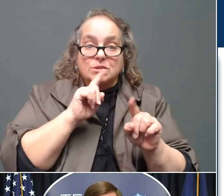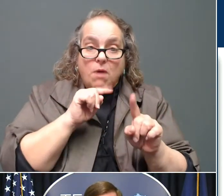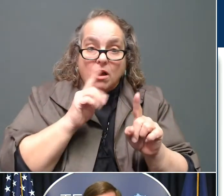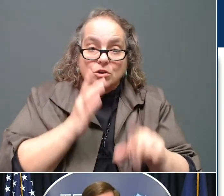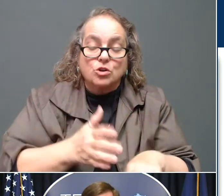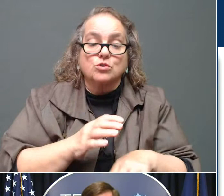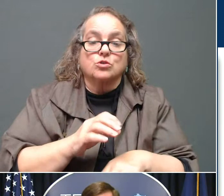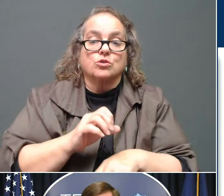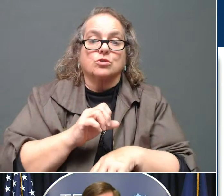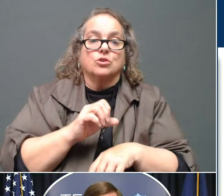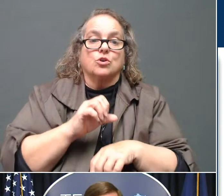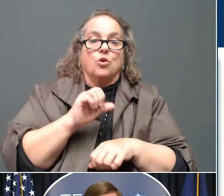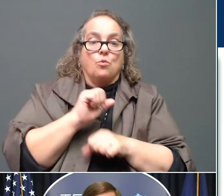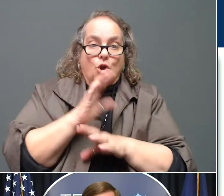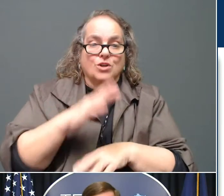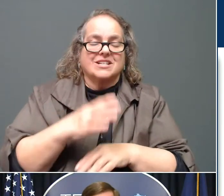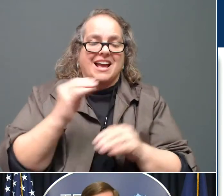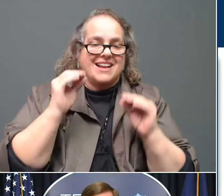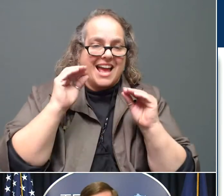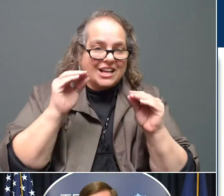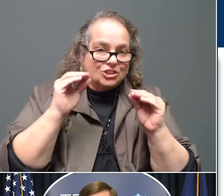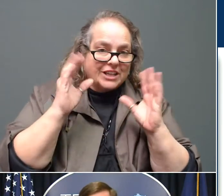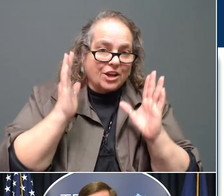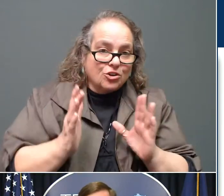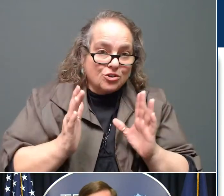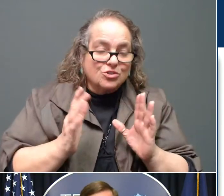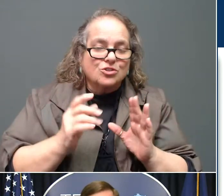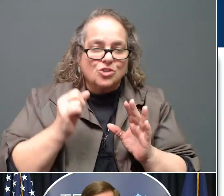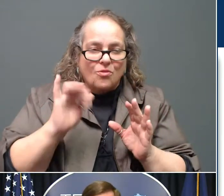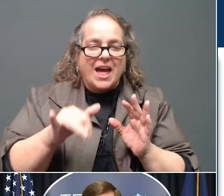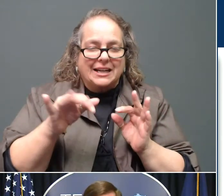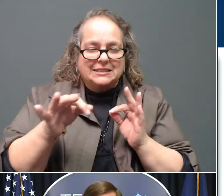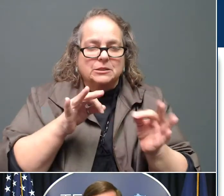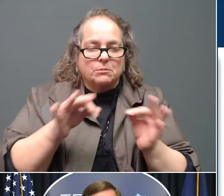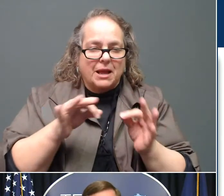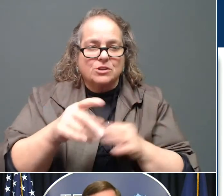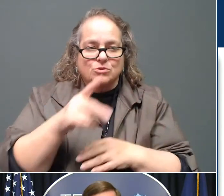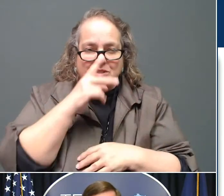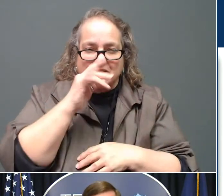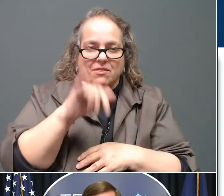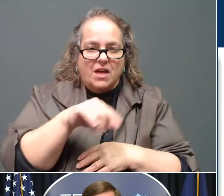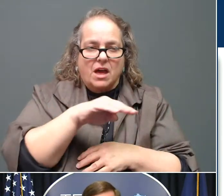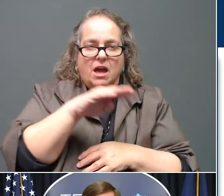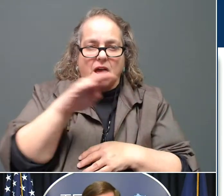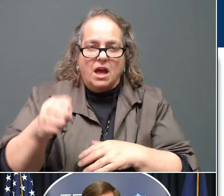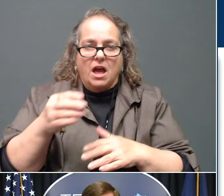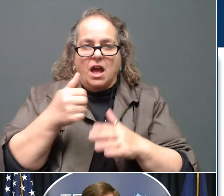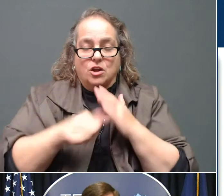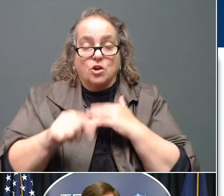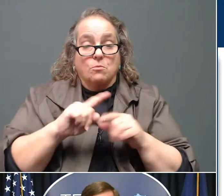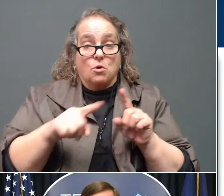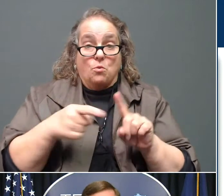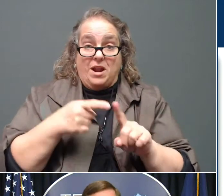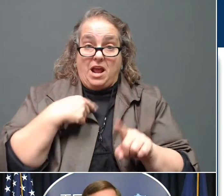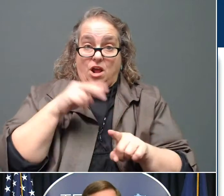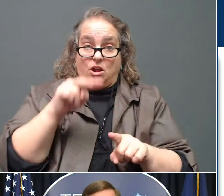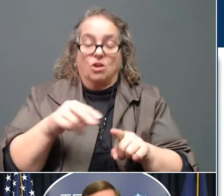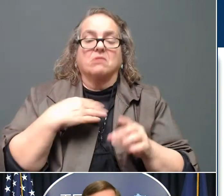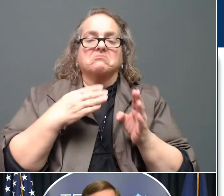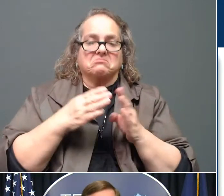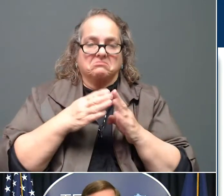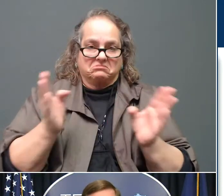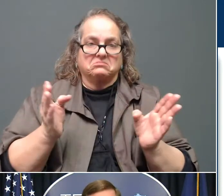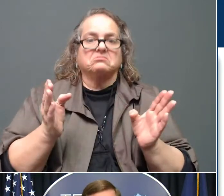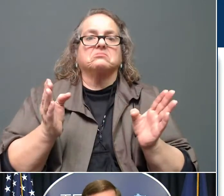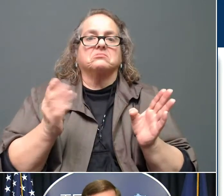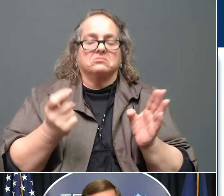educators. So that explains one of those pieces. When I look at this, I'm generally pleased at the priority that you can see